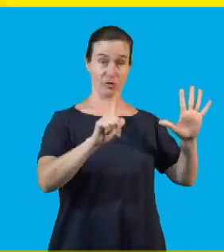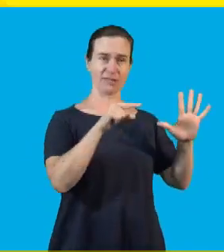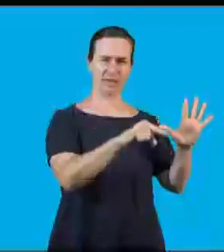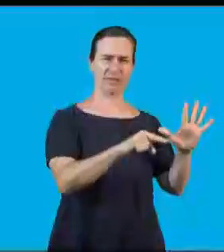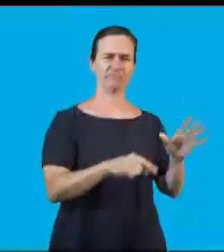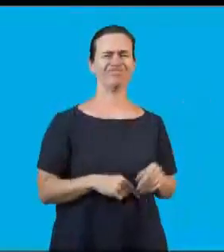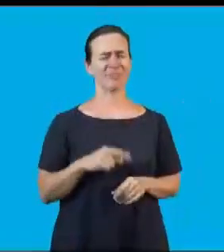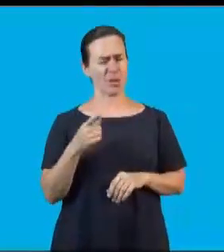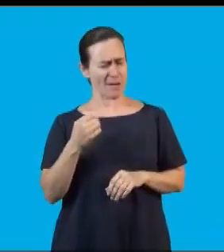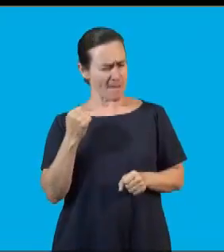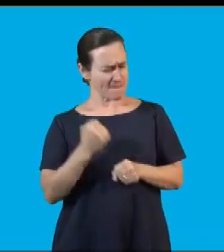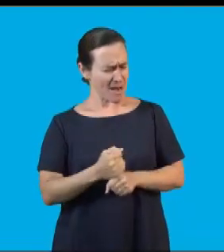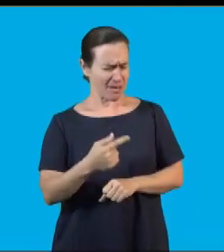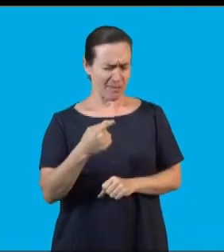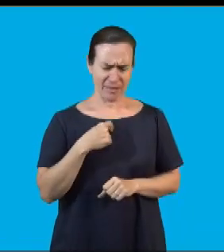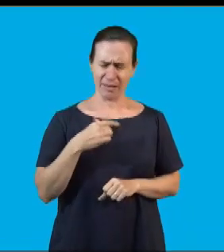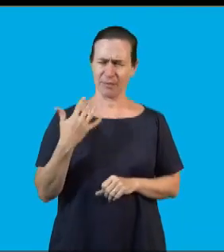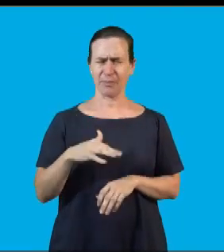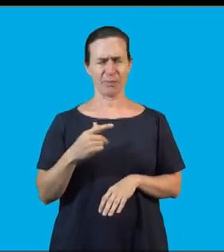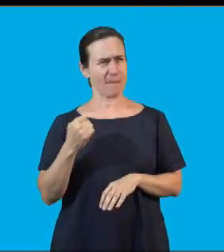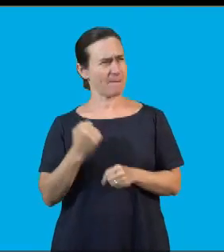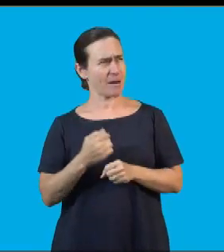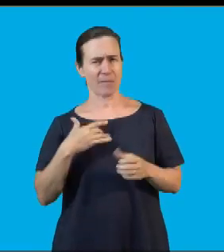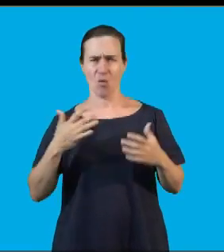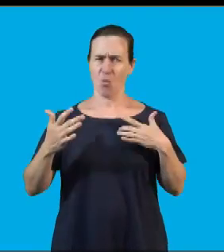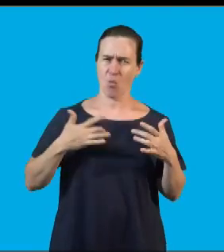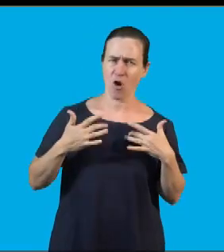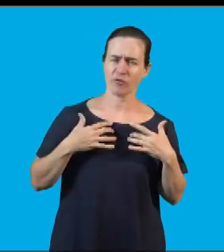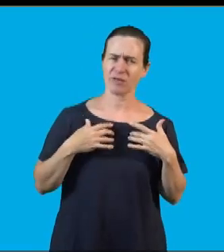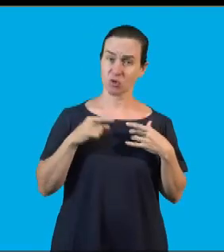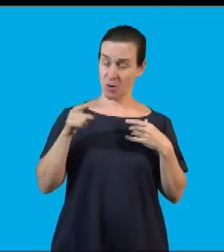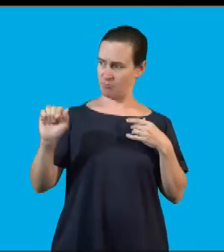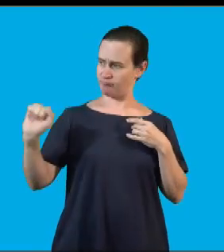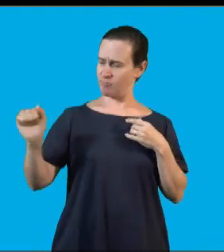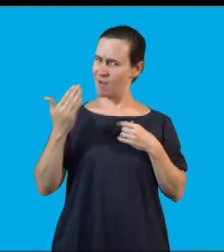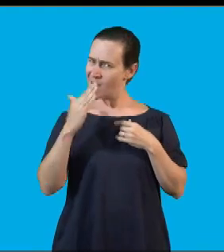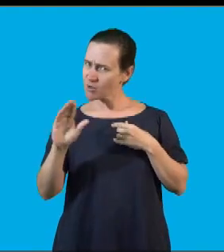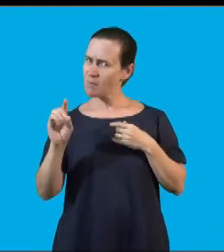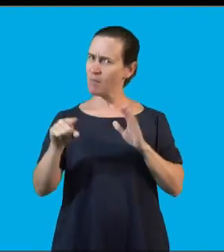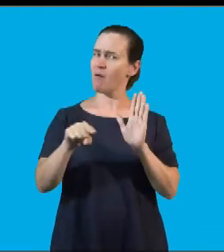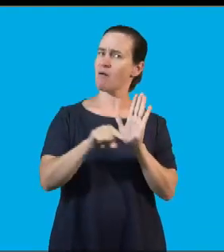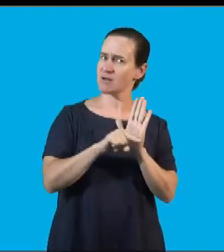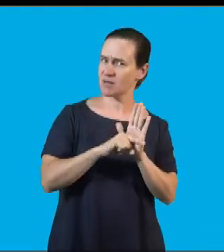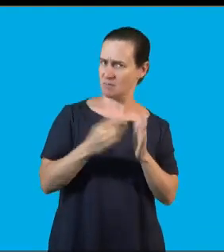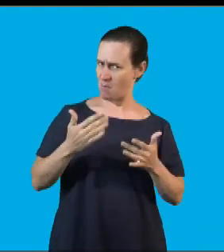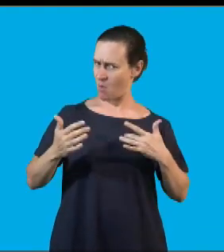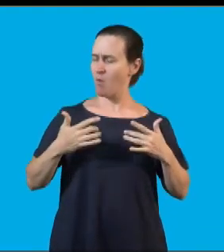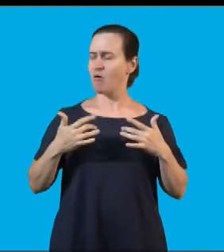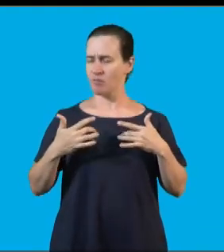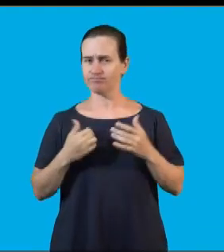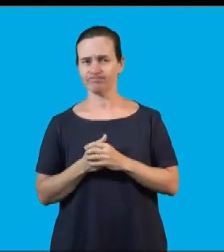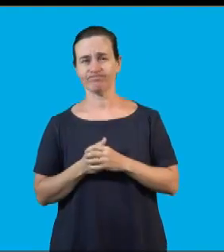paragraph 7. What troubles me most? So we can already see the attitude is a little negative, worried